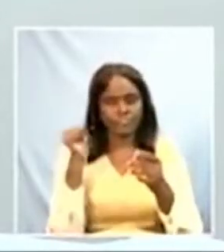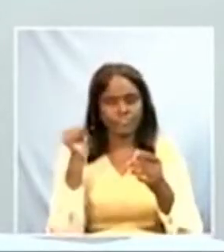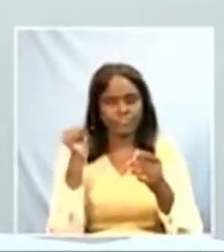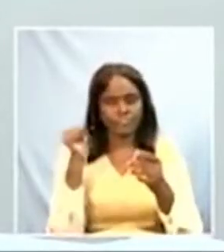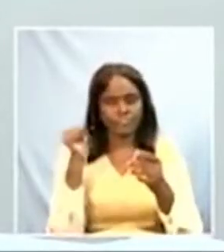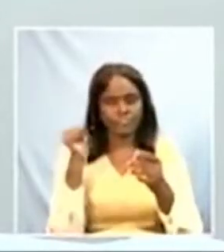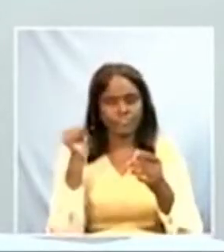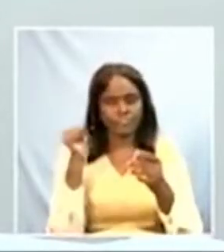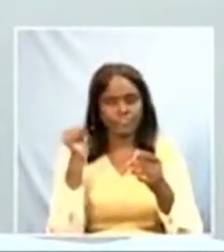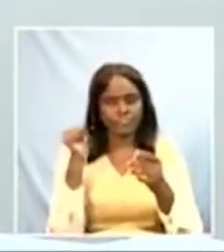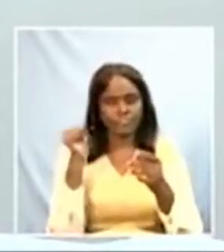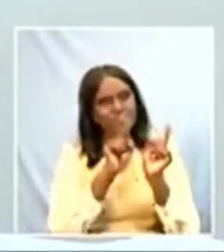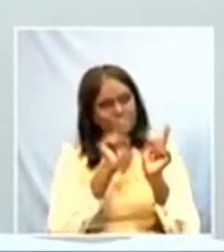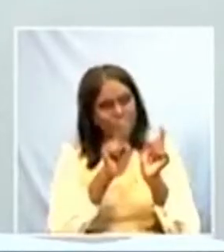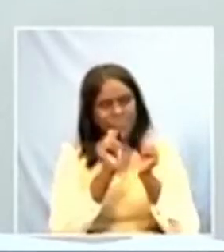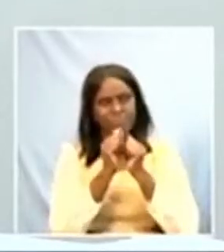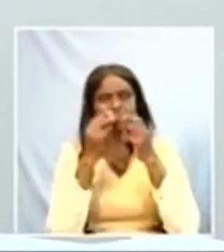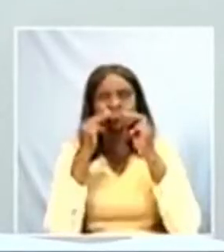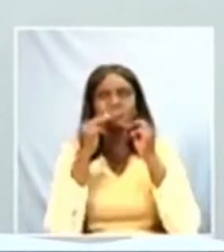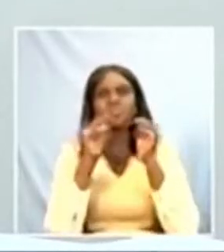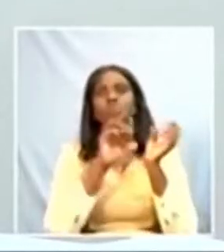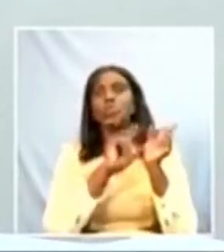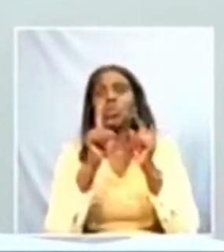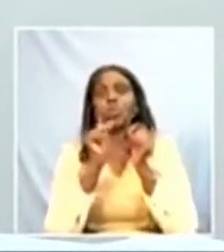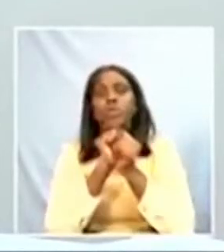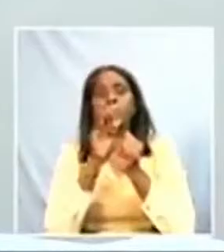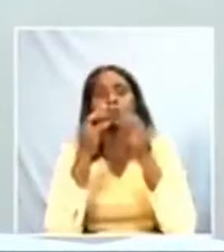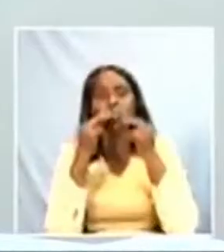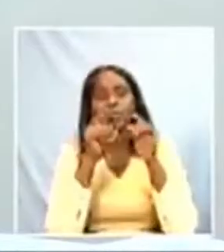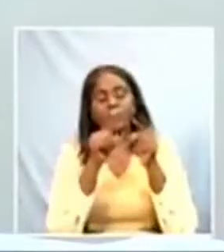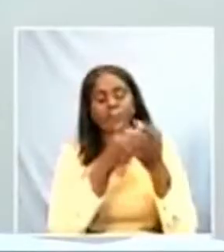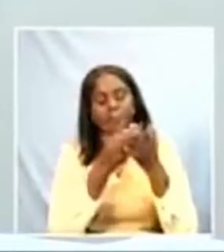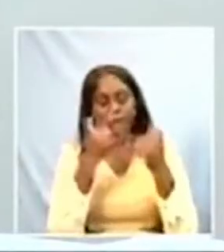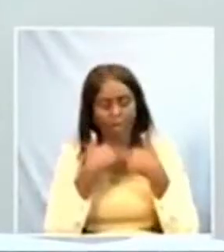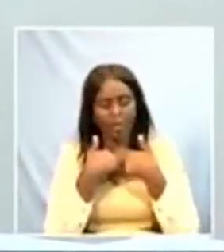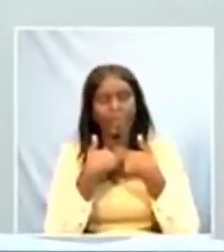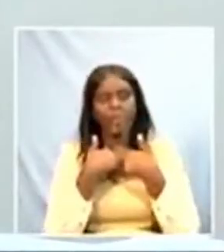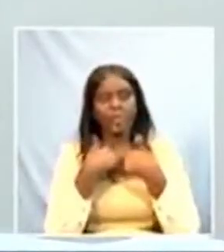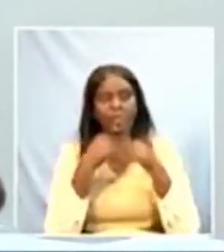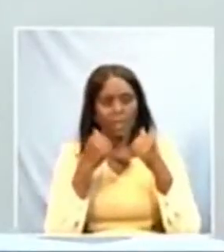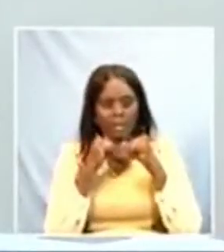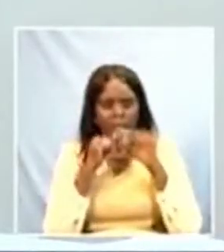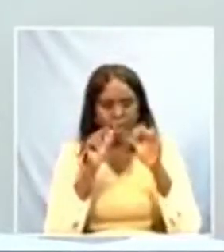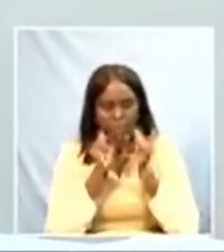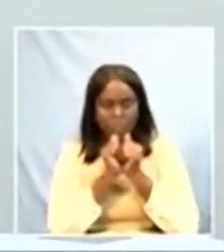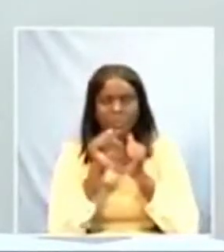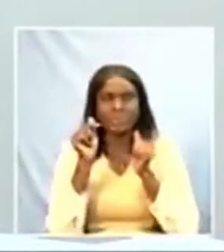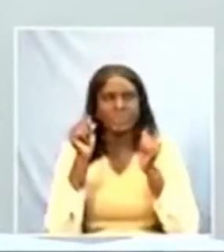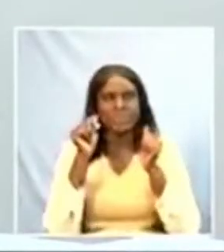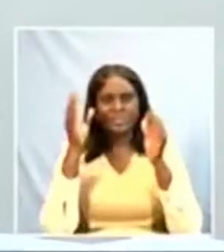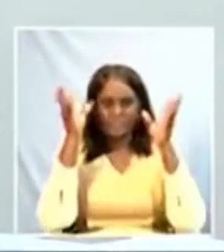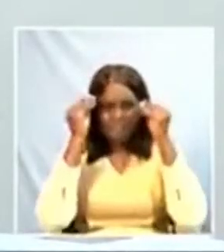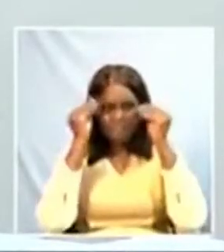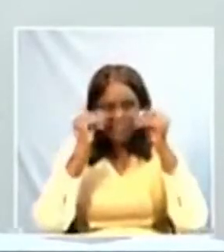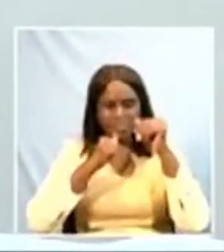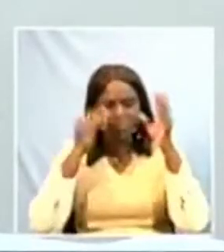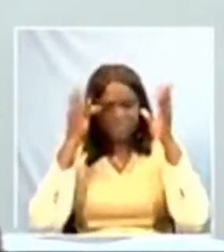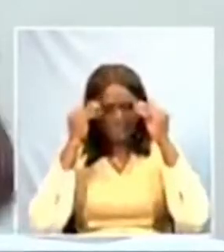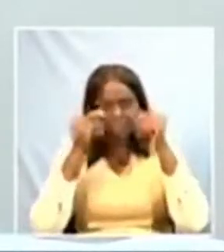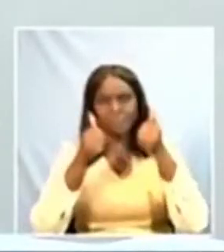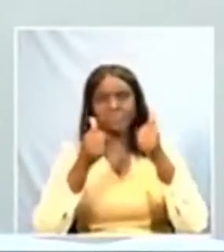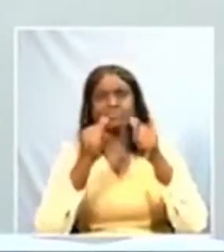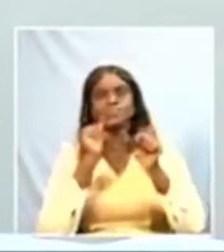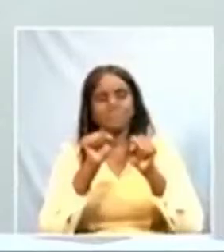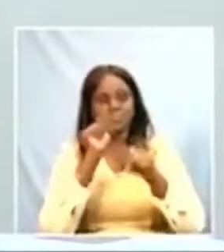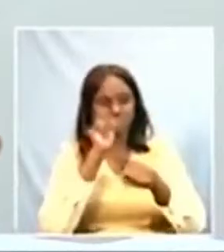things. Take home with this message I've given you. The failures that we have has nothing to do with competence. We are competent to do